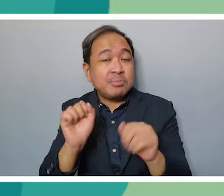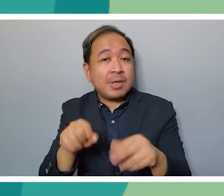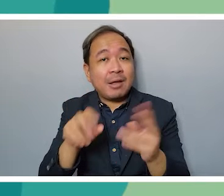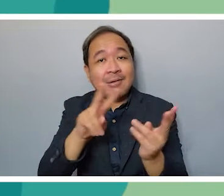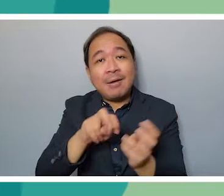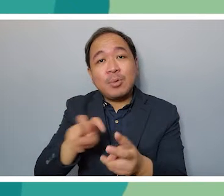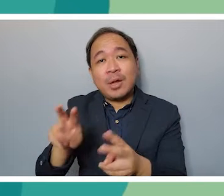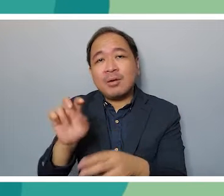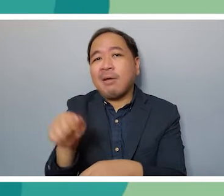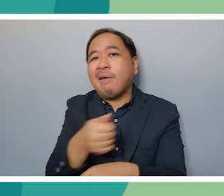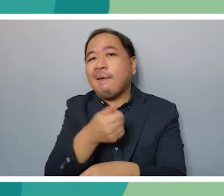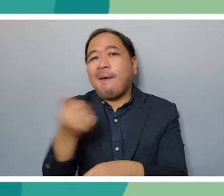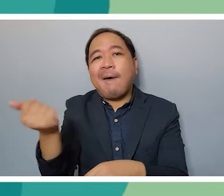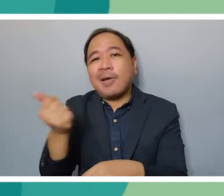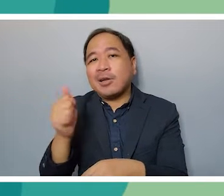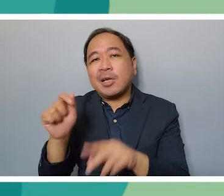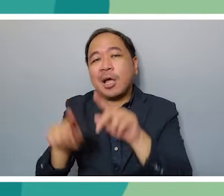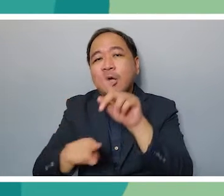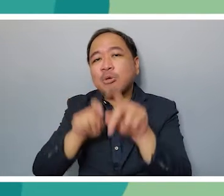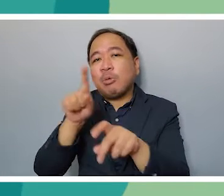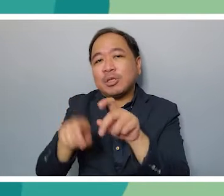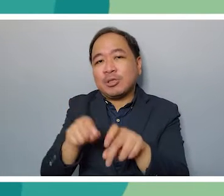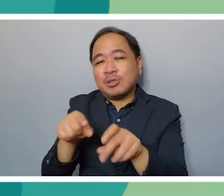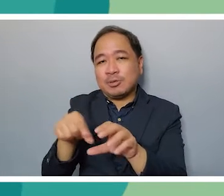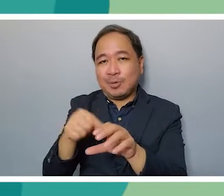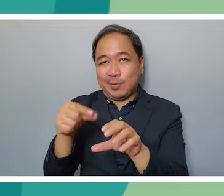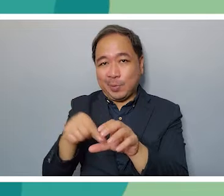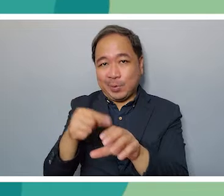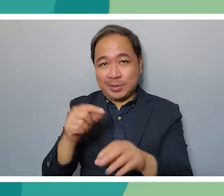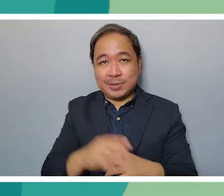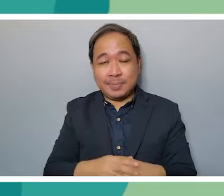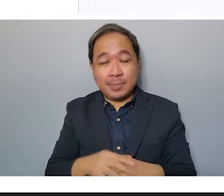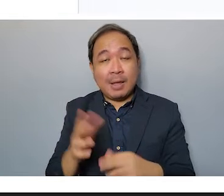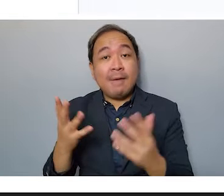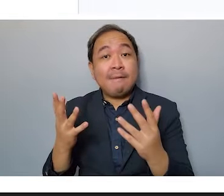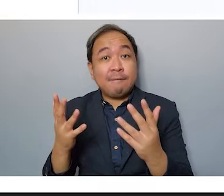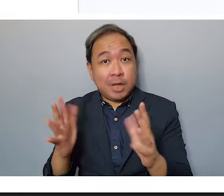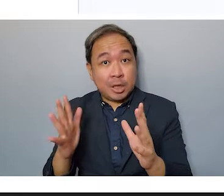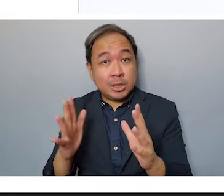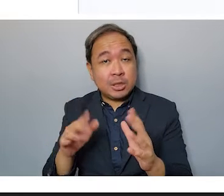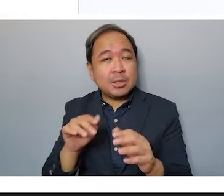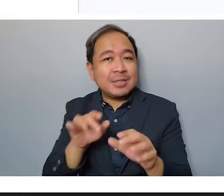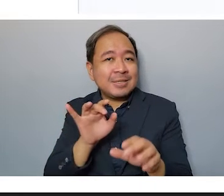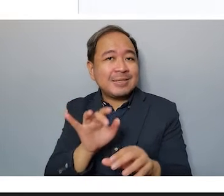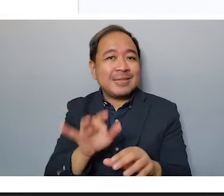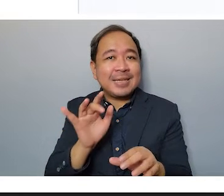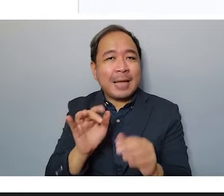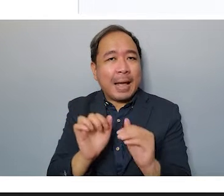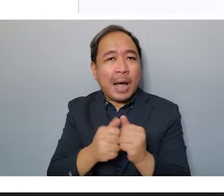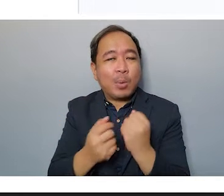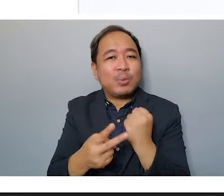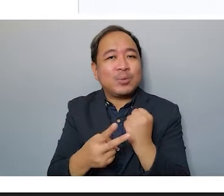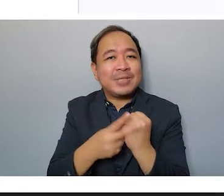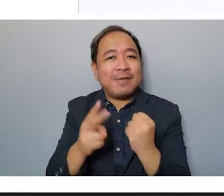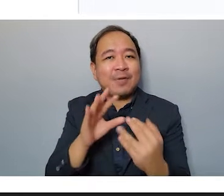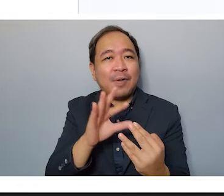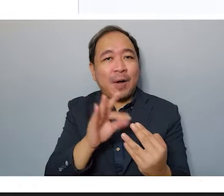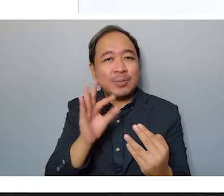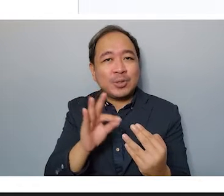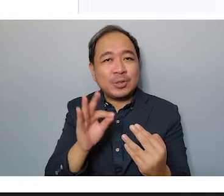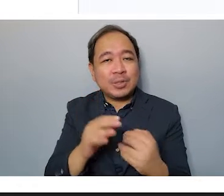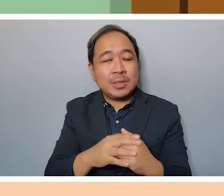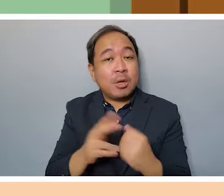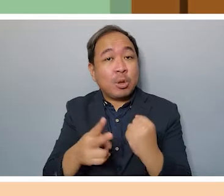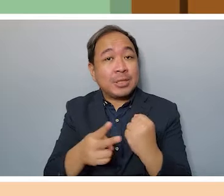these options are also available for most of the other types of quiz questions. When you're done, click your desired save